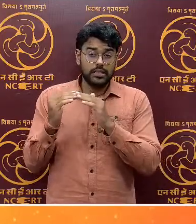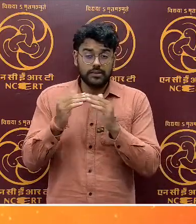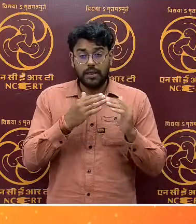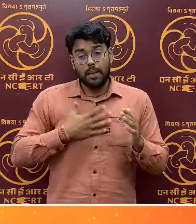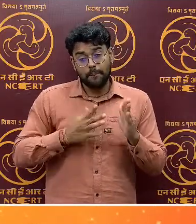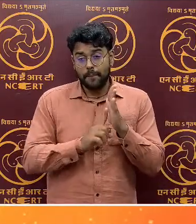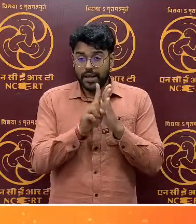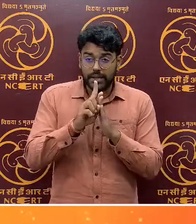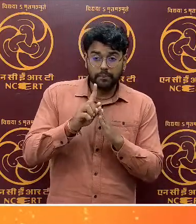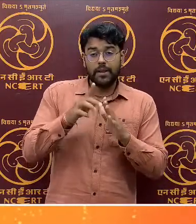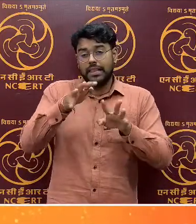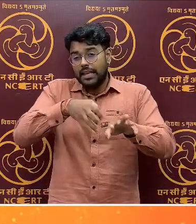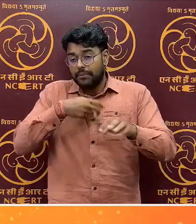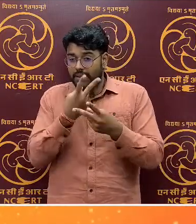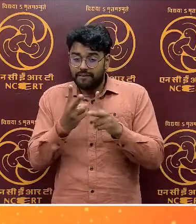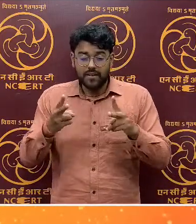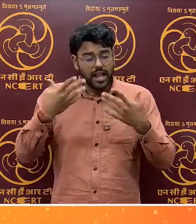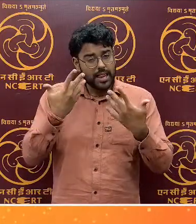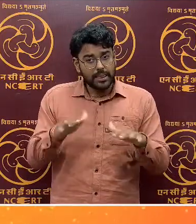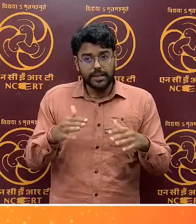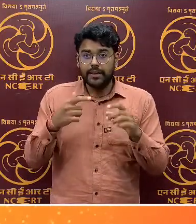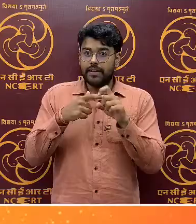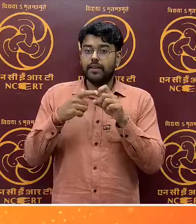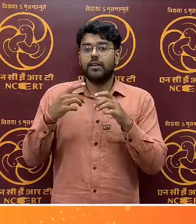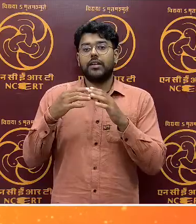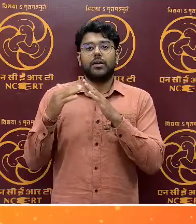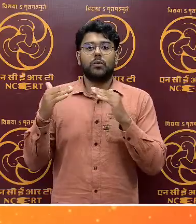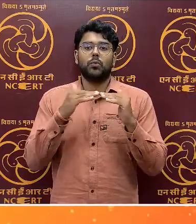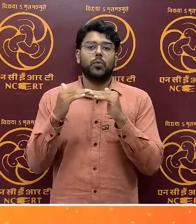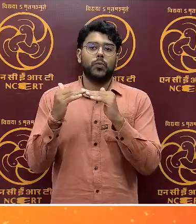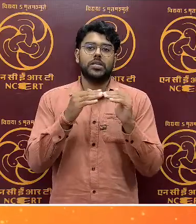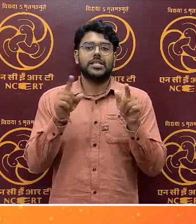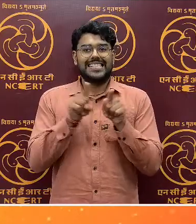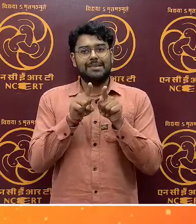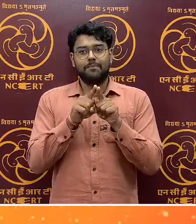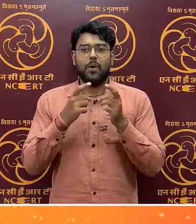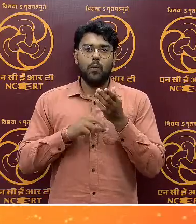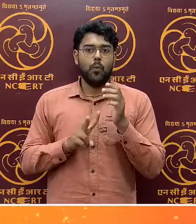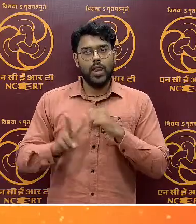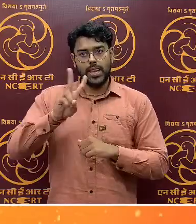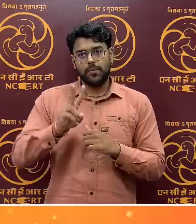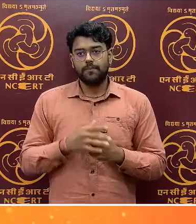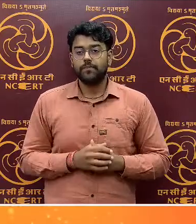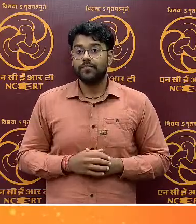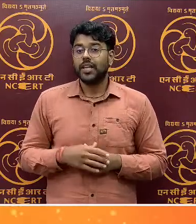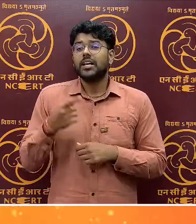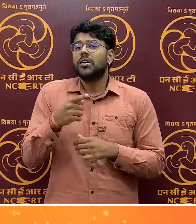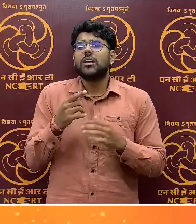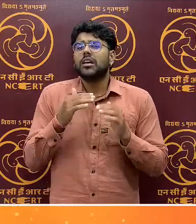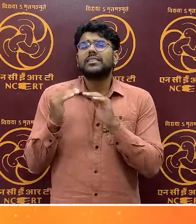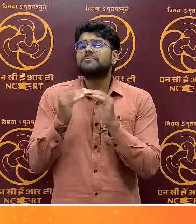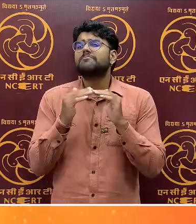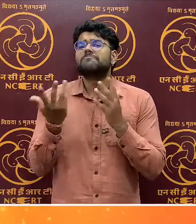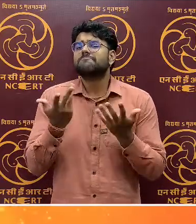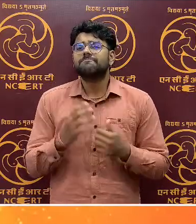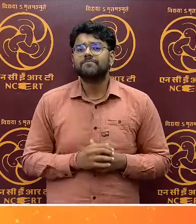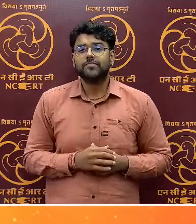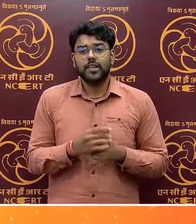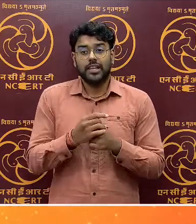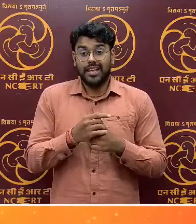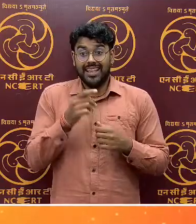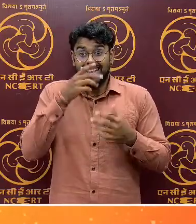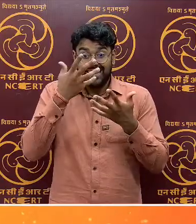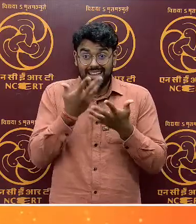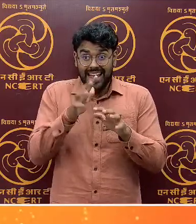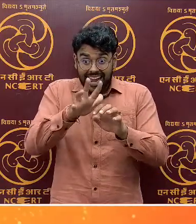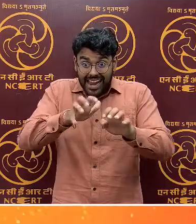plants or animals, to balance this ecosystem. So what is required for that? The species should survive.